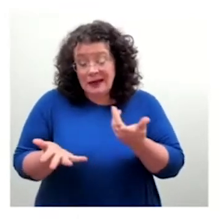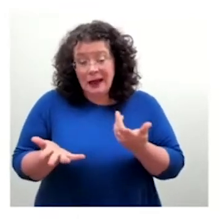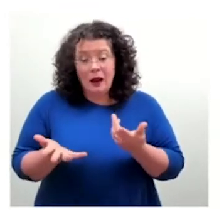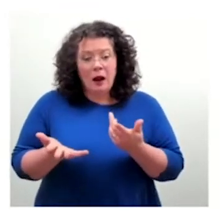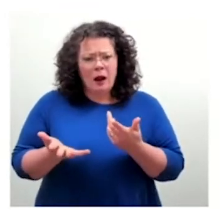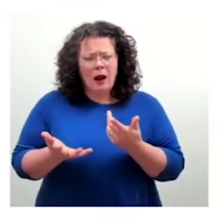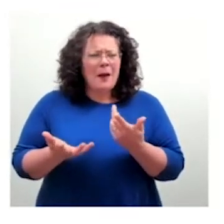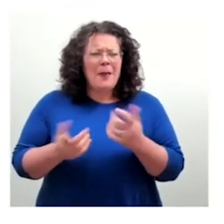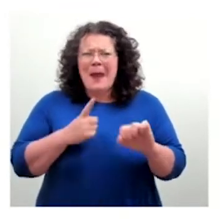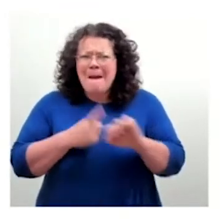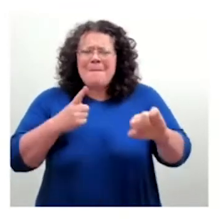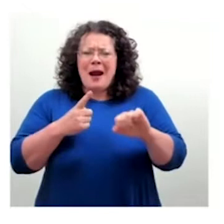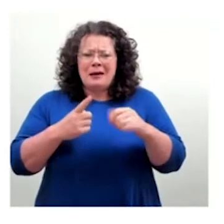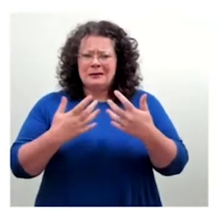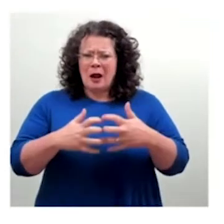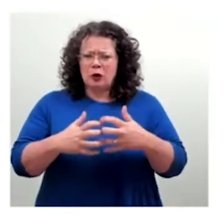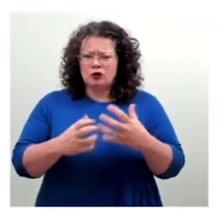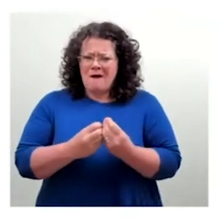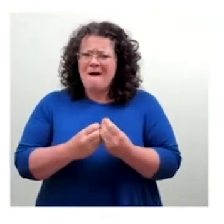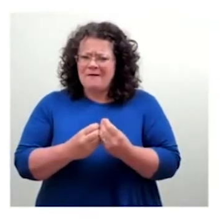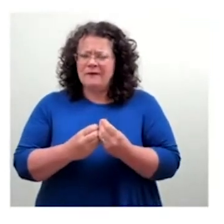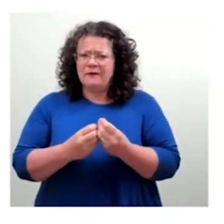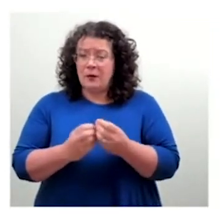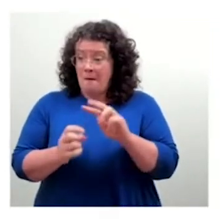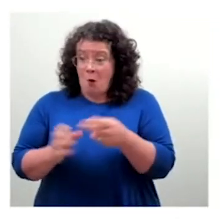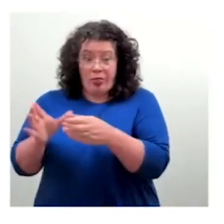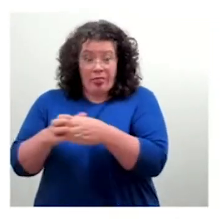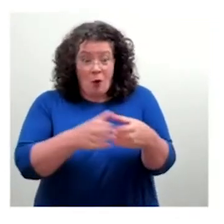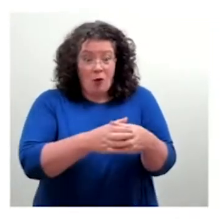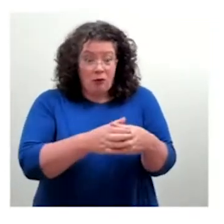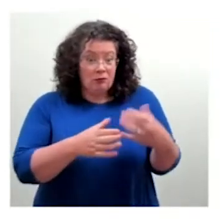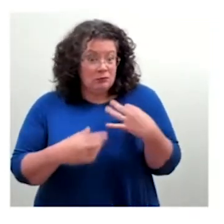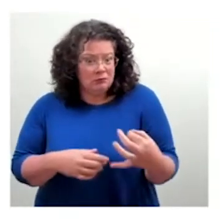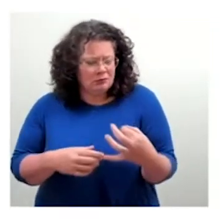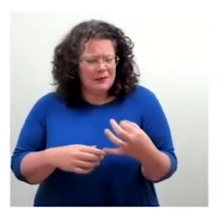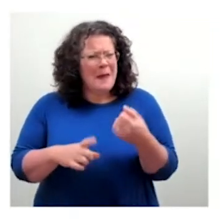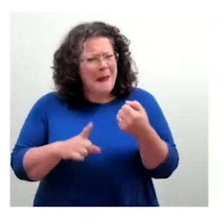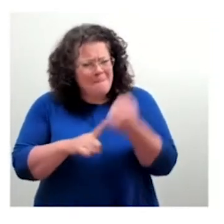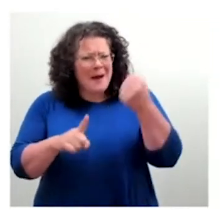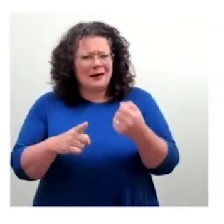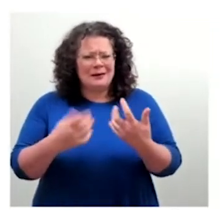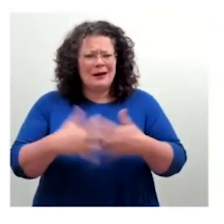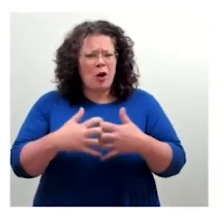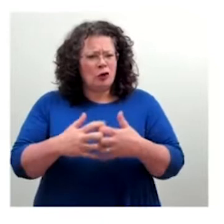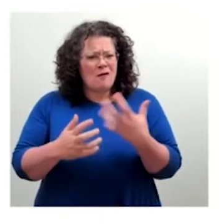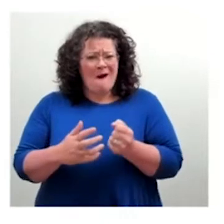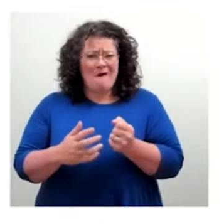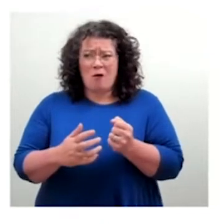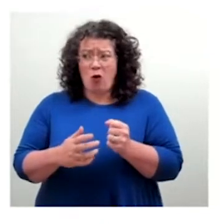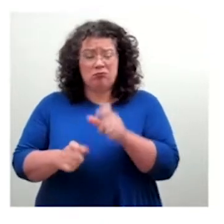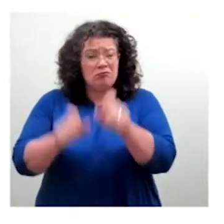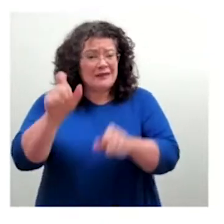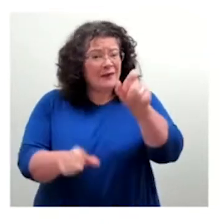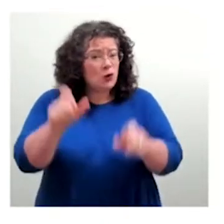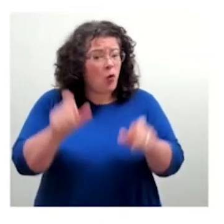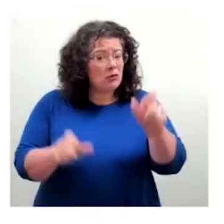anyway, thank you so much for joining us and agreeing to host that. I hope, like us, you've learned a lot from the session, and look forward to seeing you again soon.